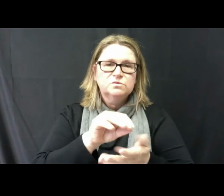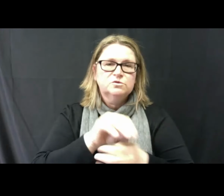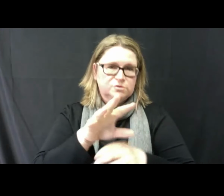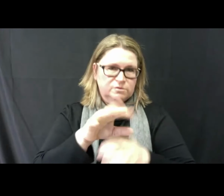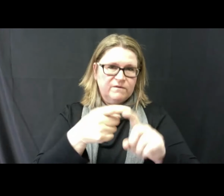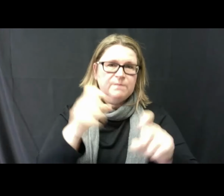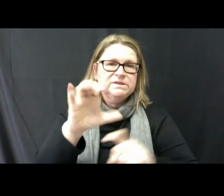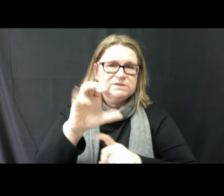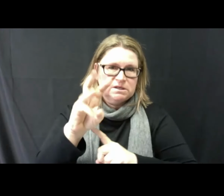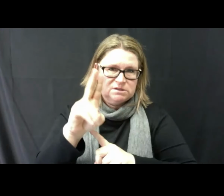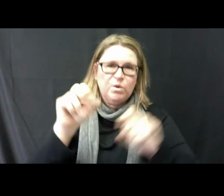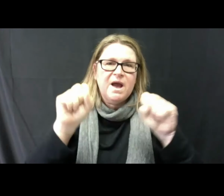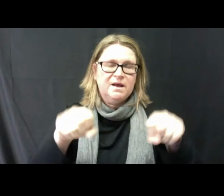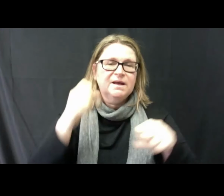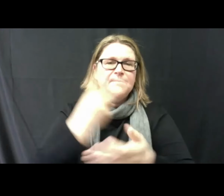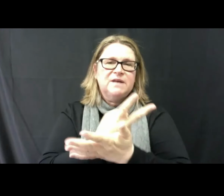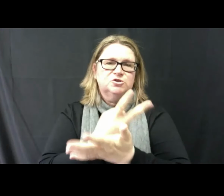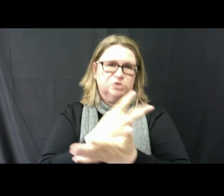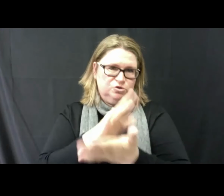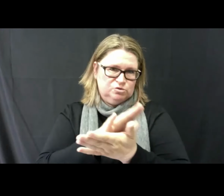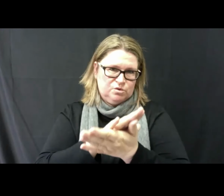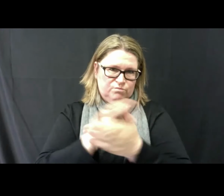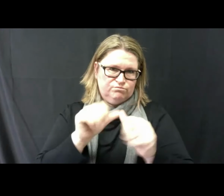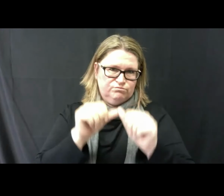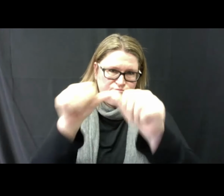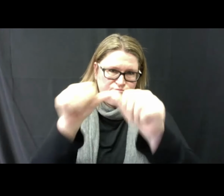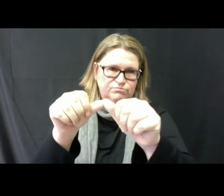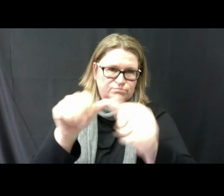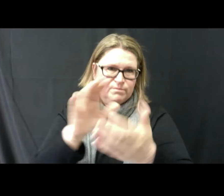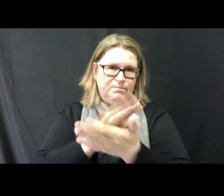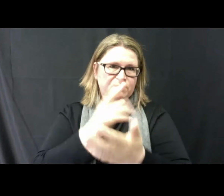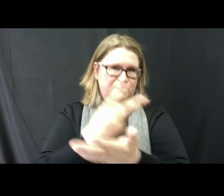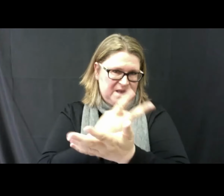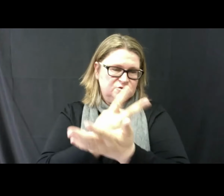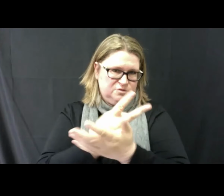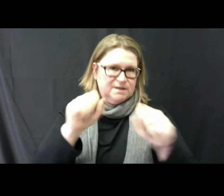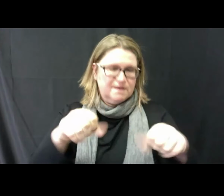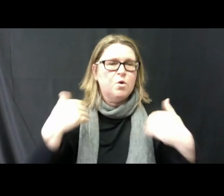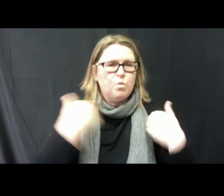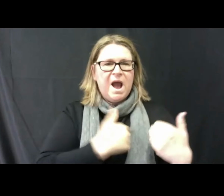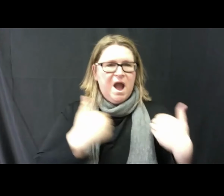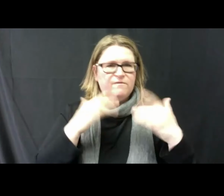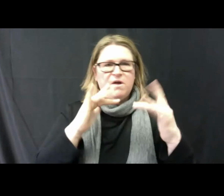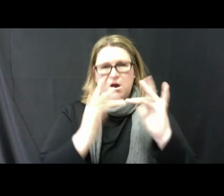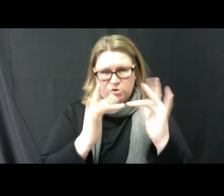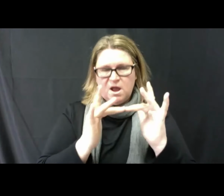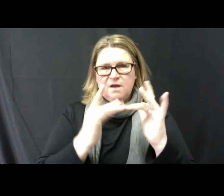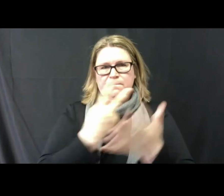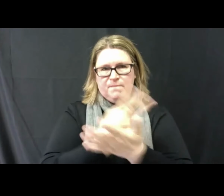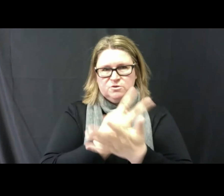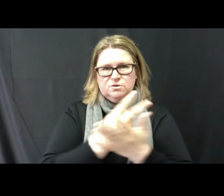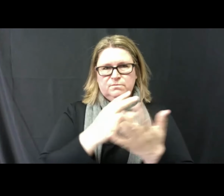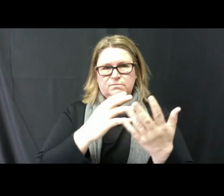And to answer the question in the chat, can you become a school counselor from CWU? Yes, you can. So you can get